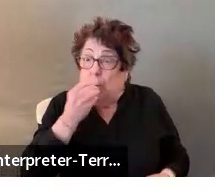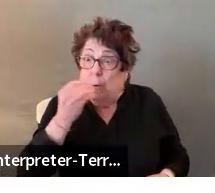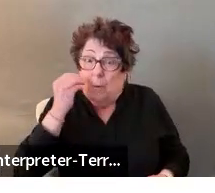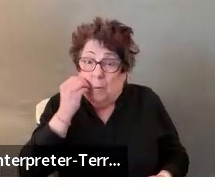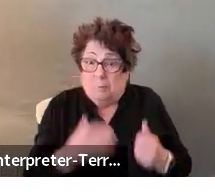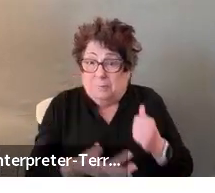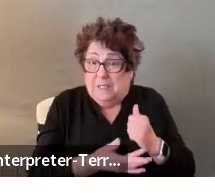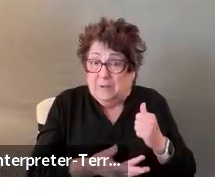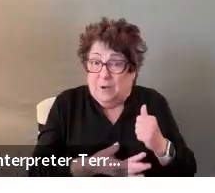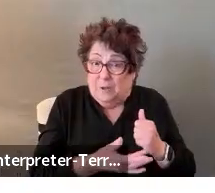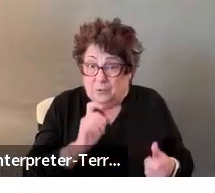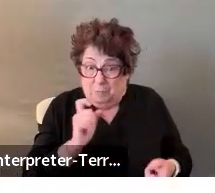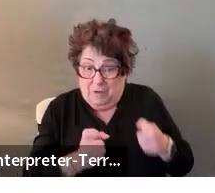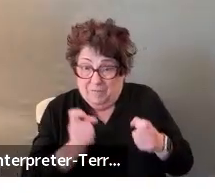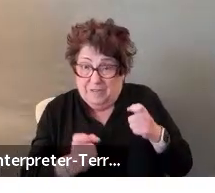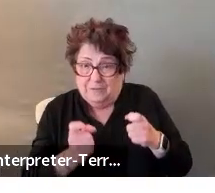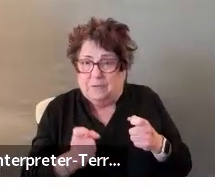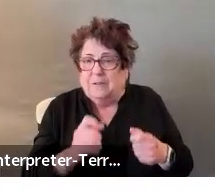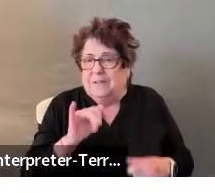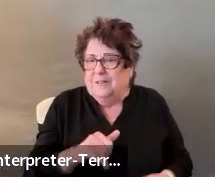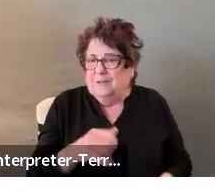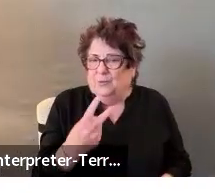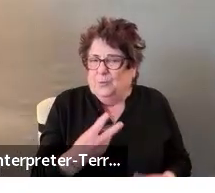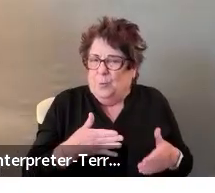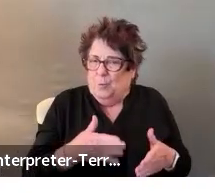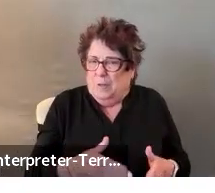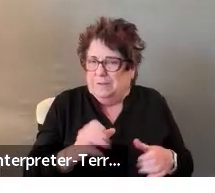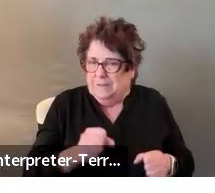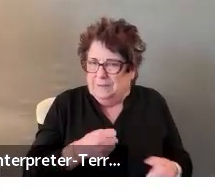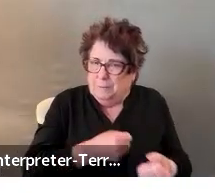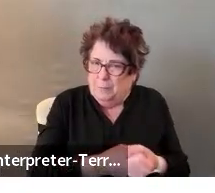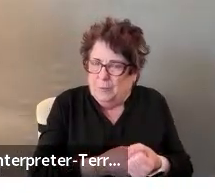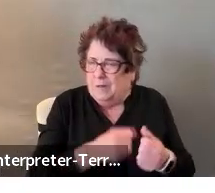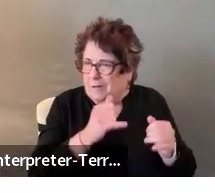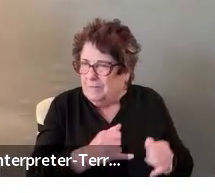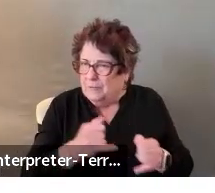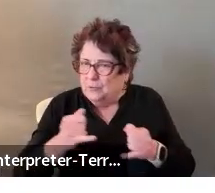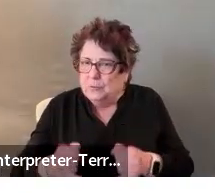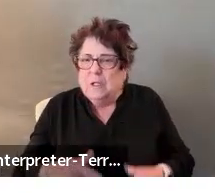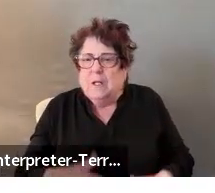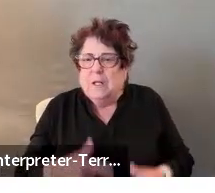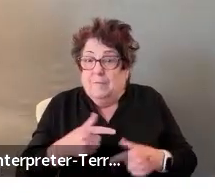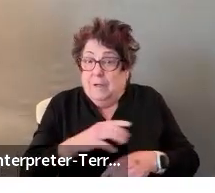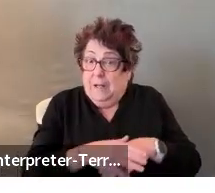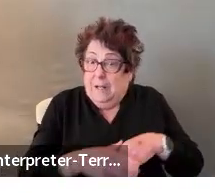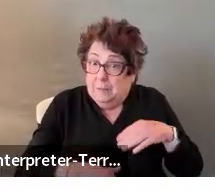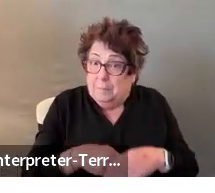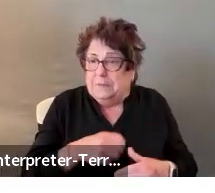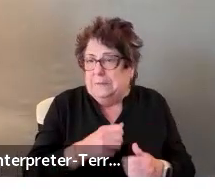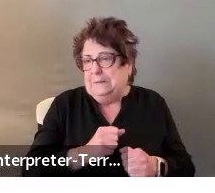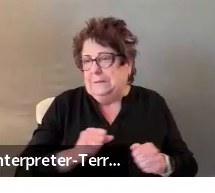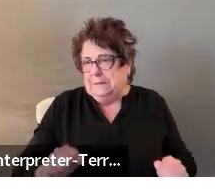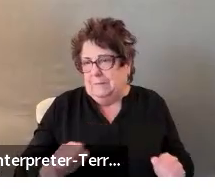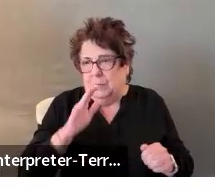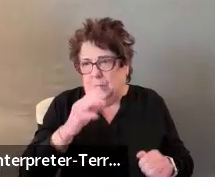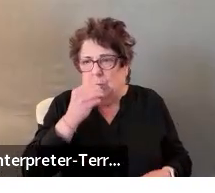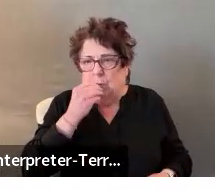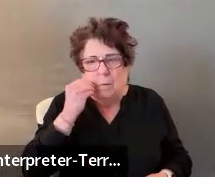to support individuals living comfortably and safely in their homes at all stages and seasons of their